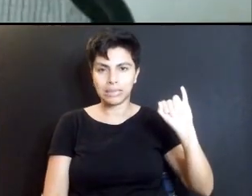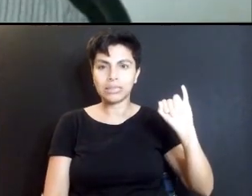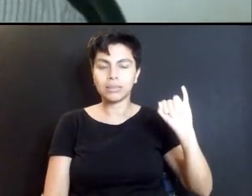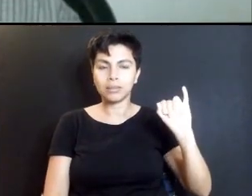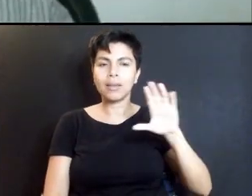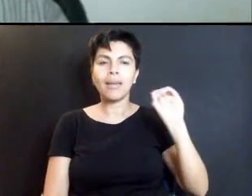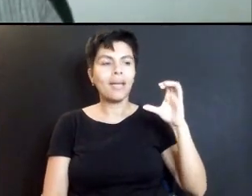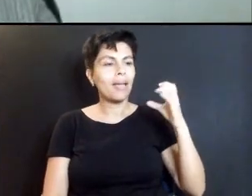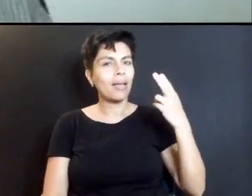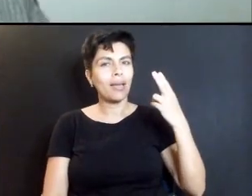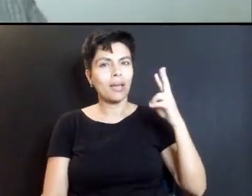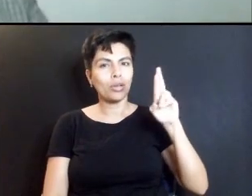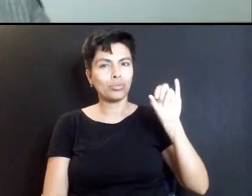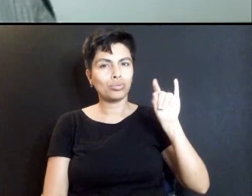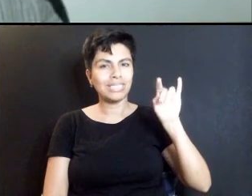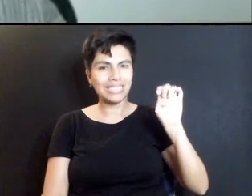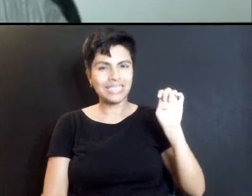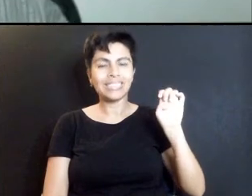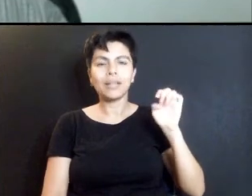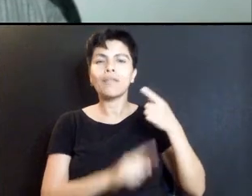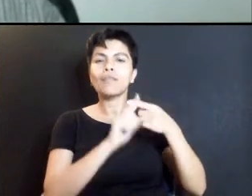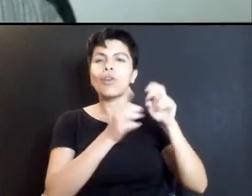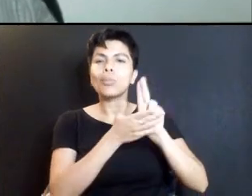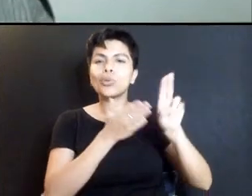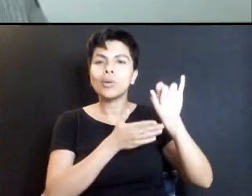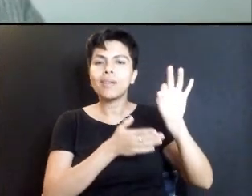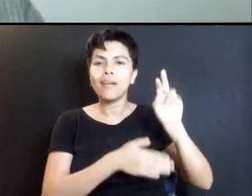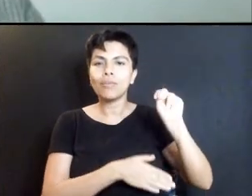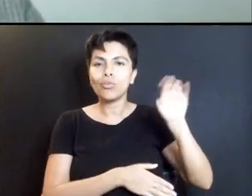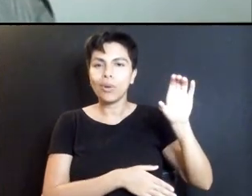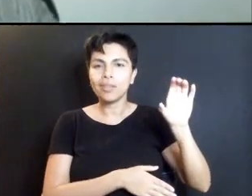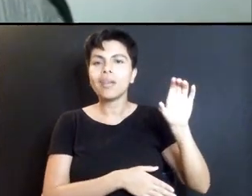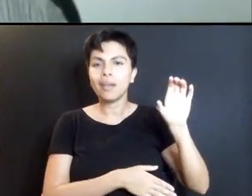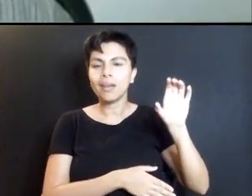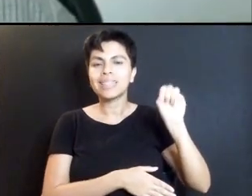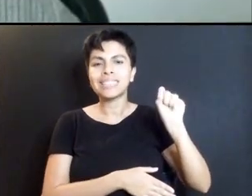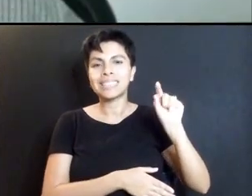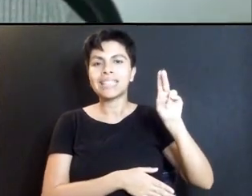and Christine Harradine, all from University of North Carolina's STEMIE Center.